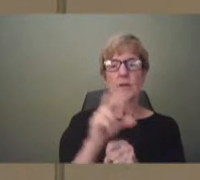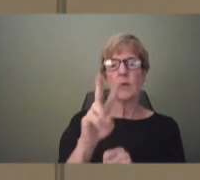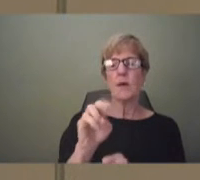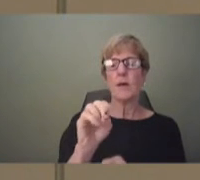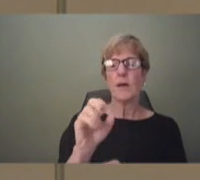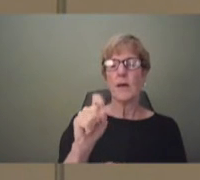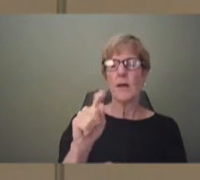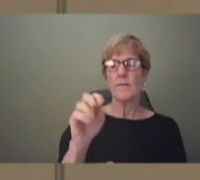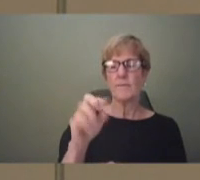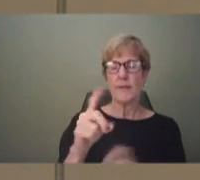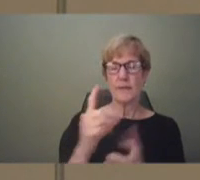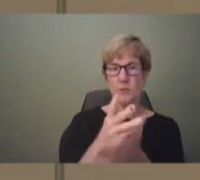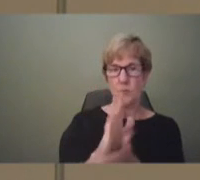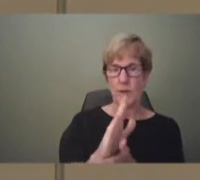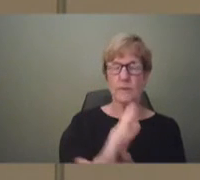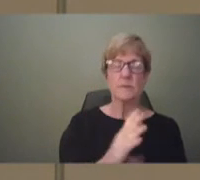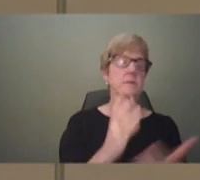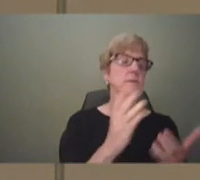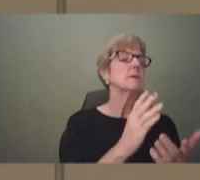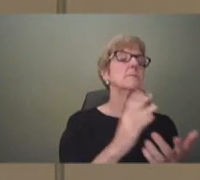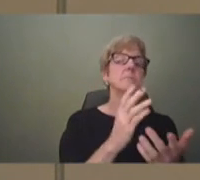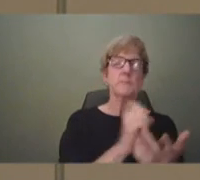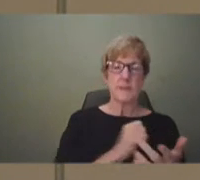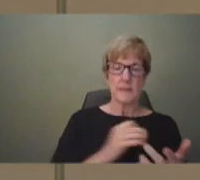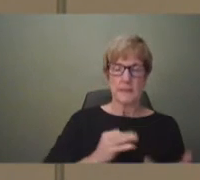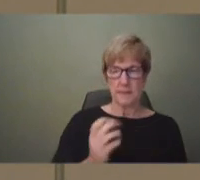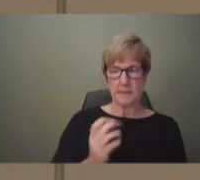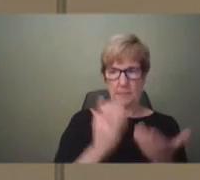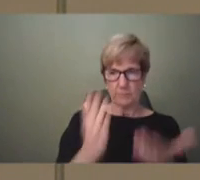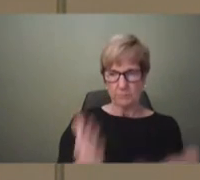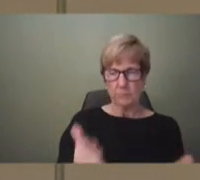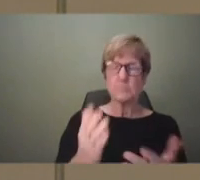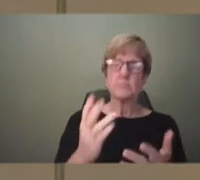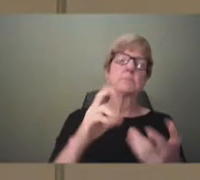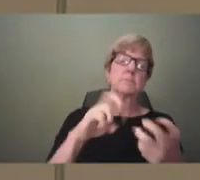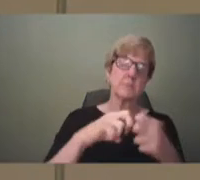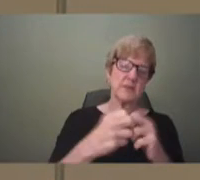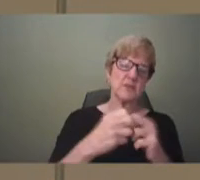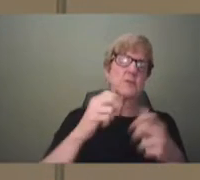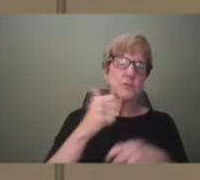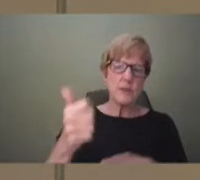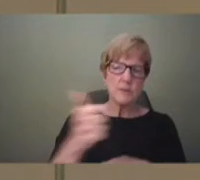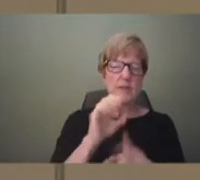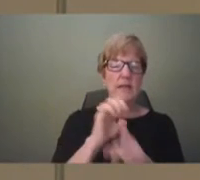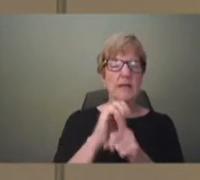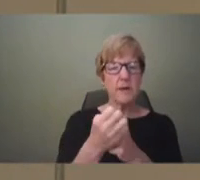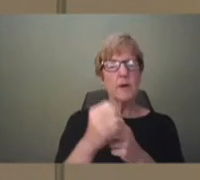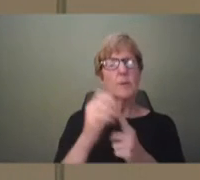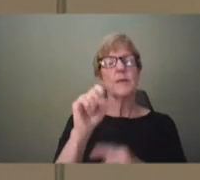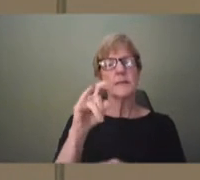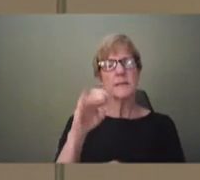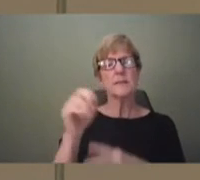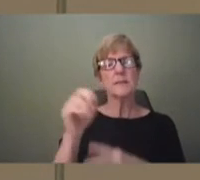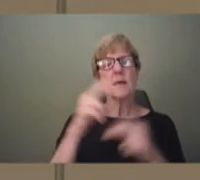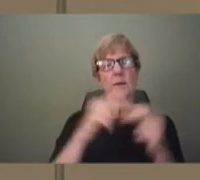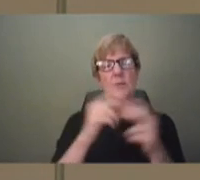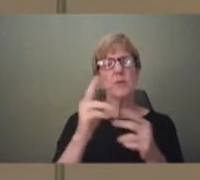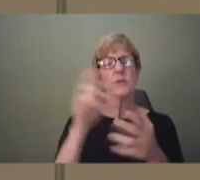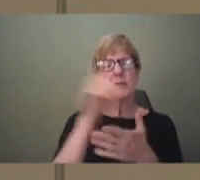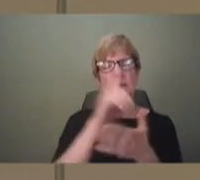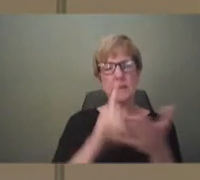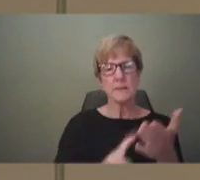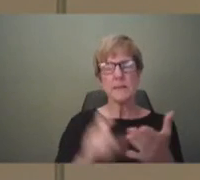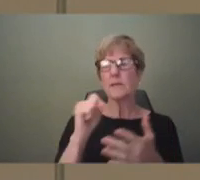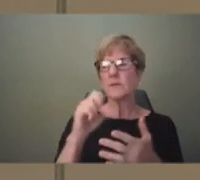approval of this petition upon resolution of outstanding issues related to Transportation environment and site and building design there are no speakers in opposition so after